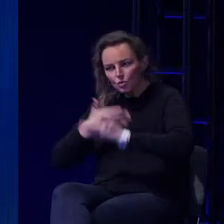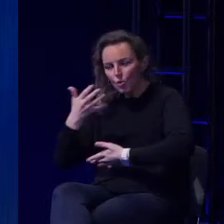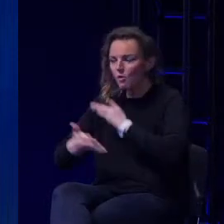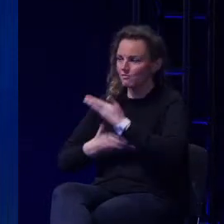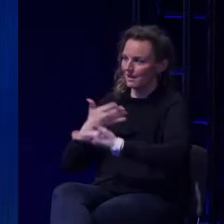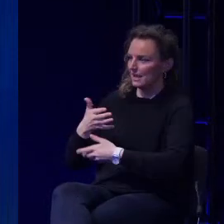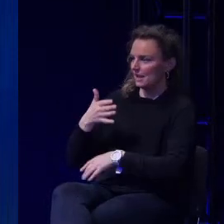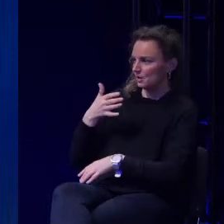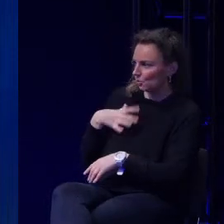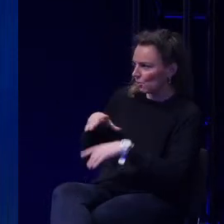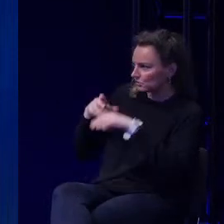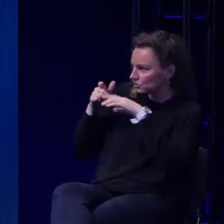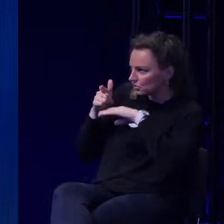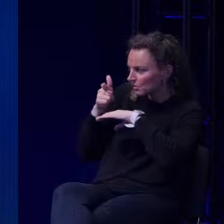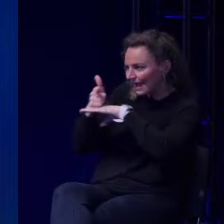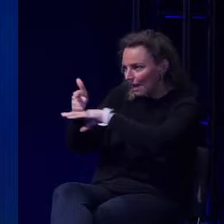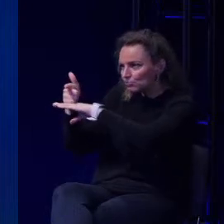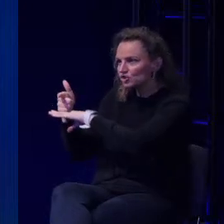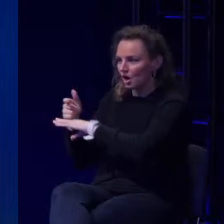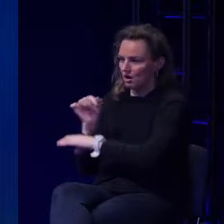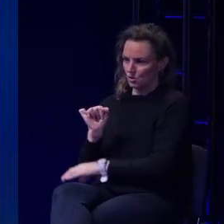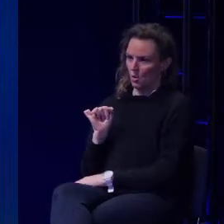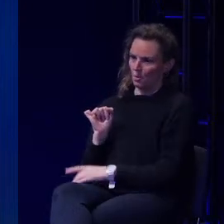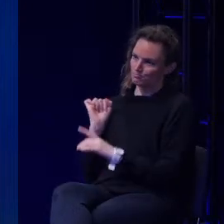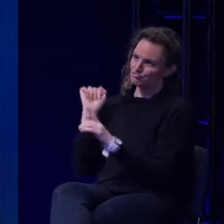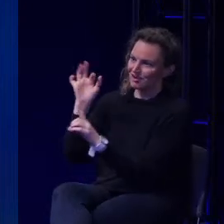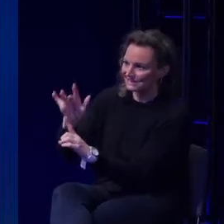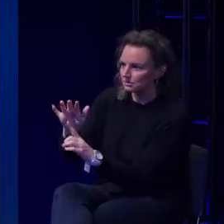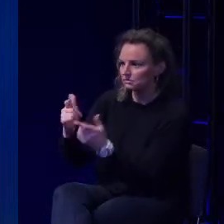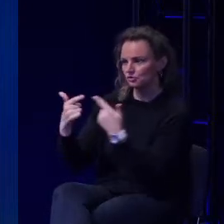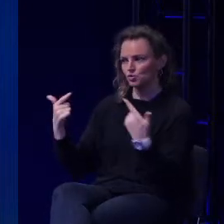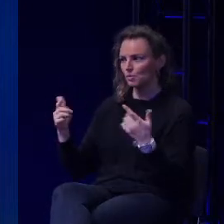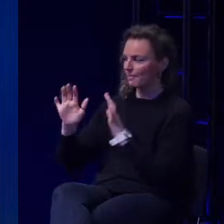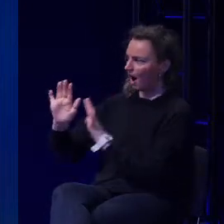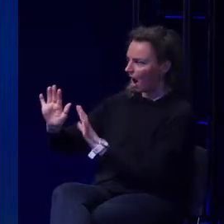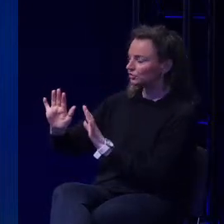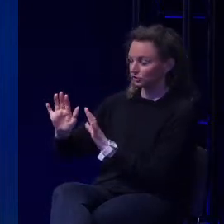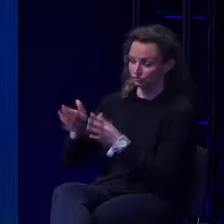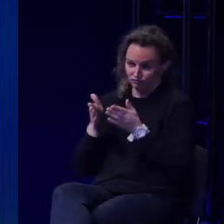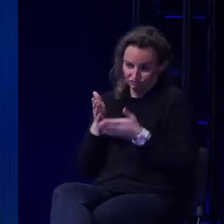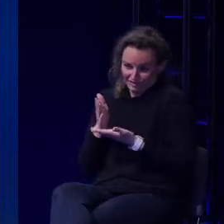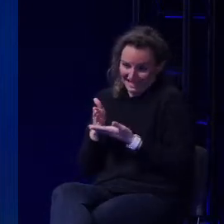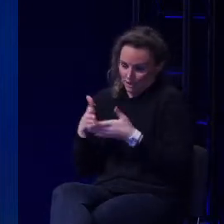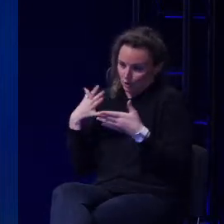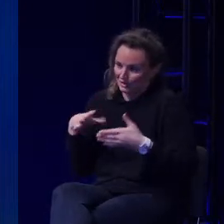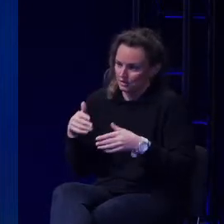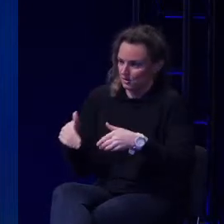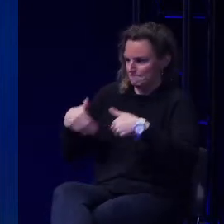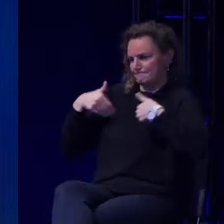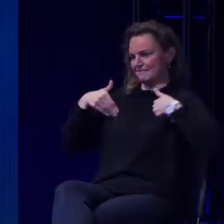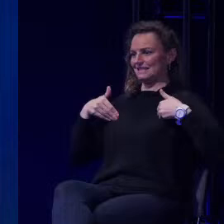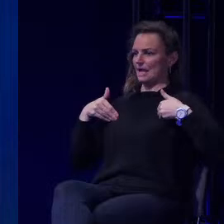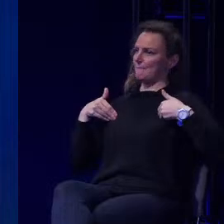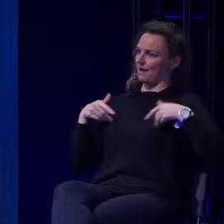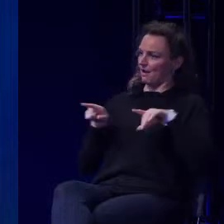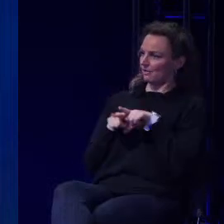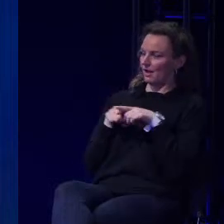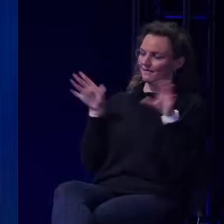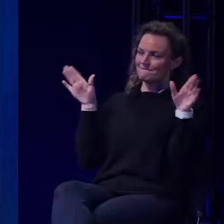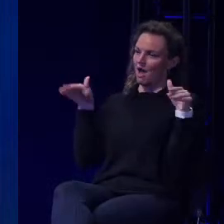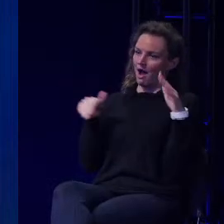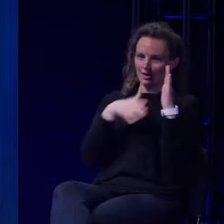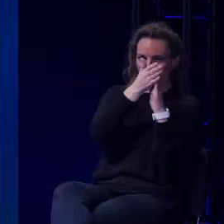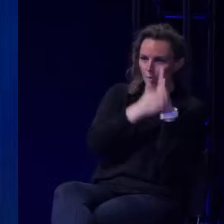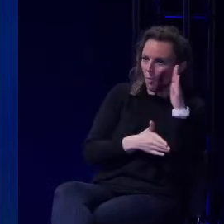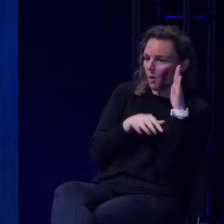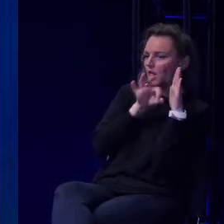by your overwhelming presence, which, you know, the fly on the wall we've never is just